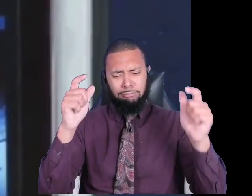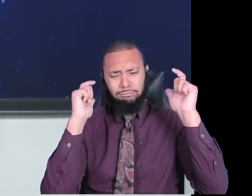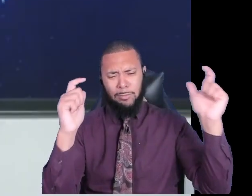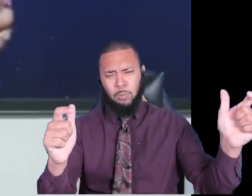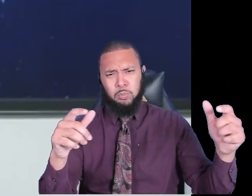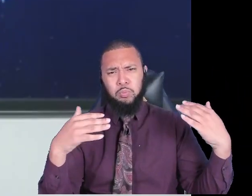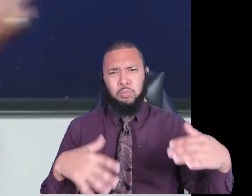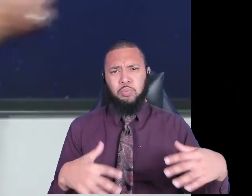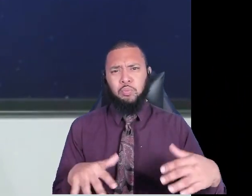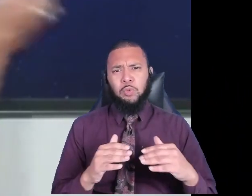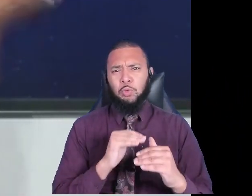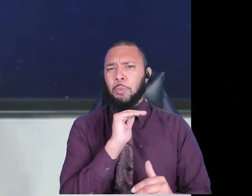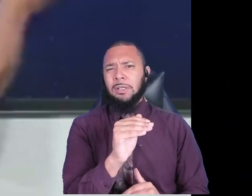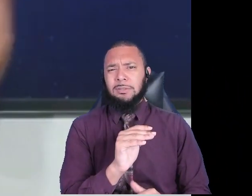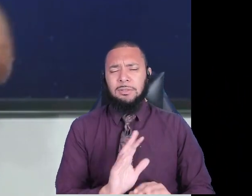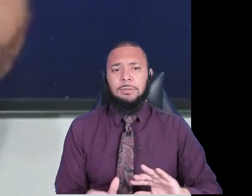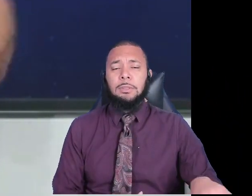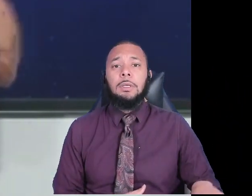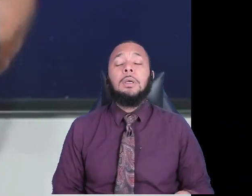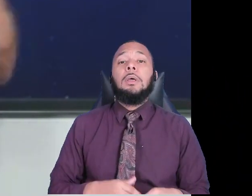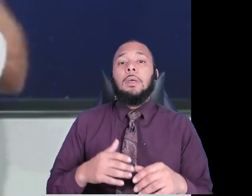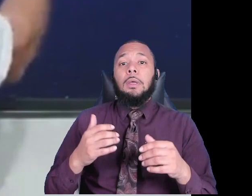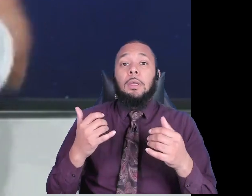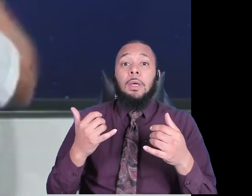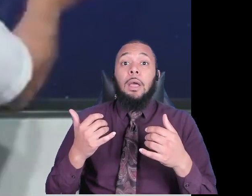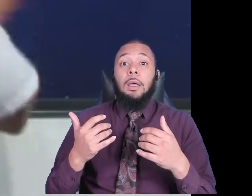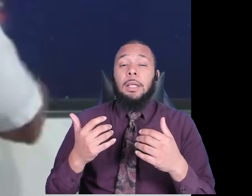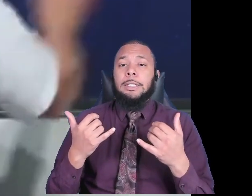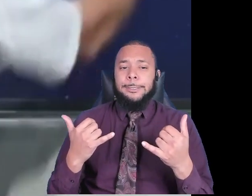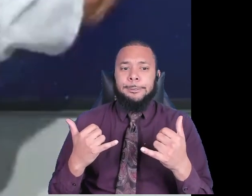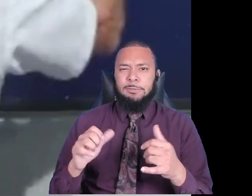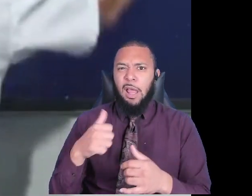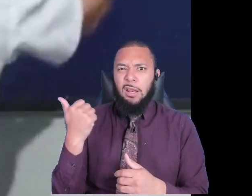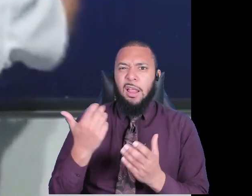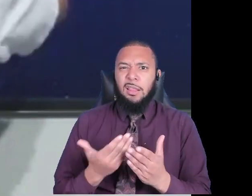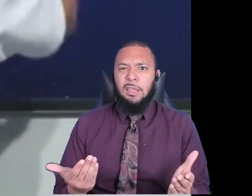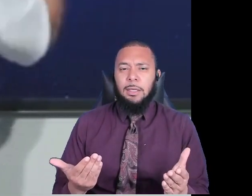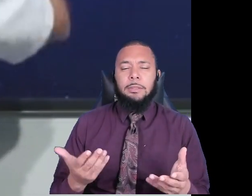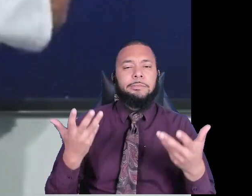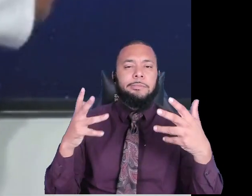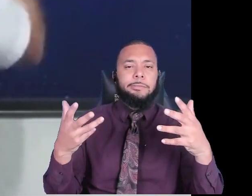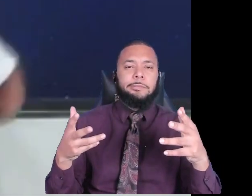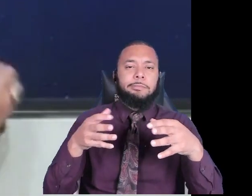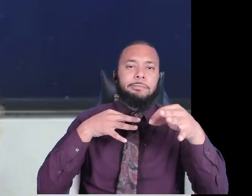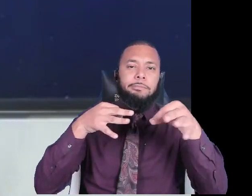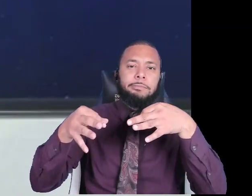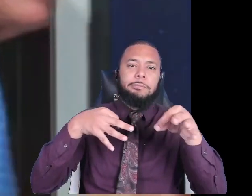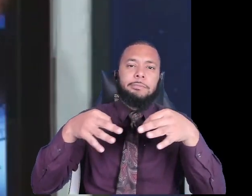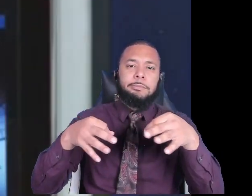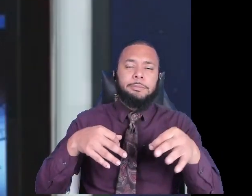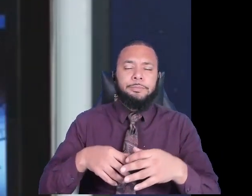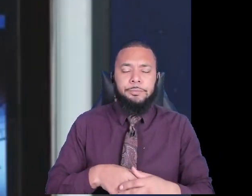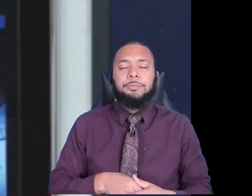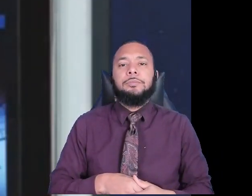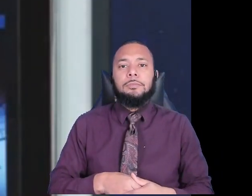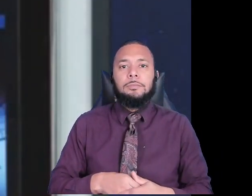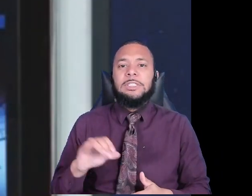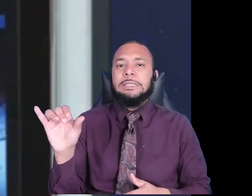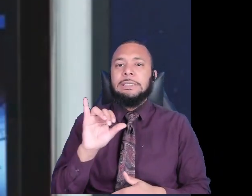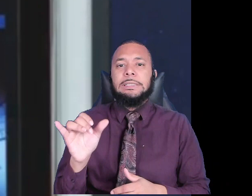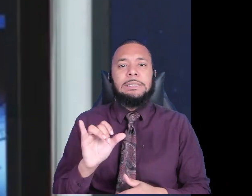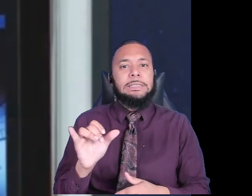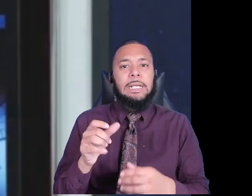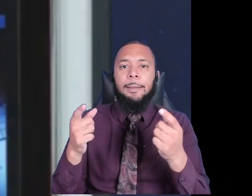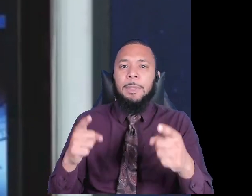okay? Here's another thing, and we've talked about this before. The same sort of thing comes up